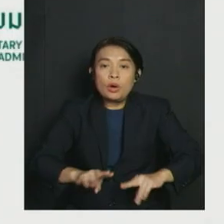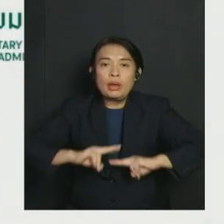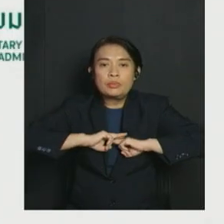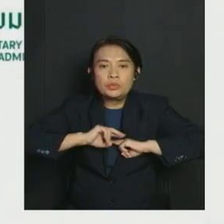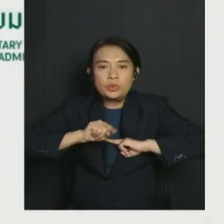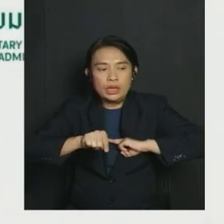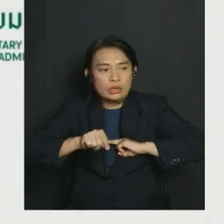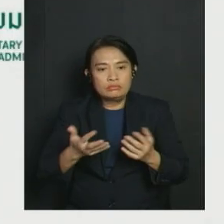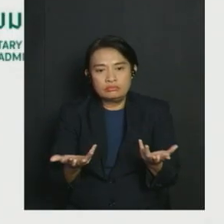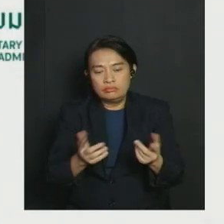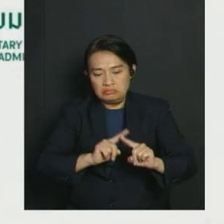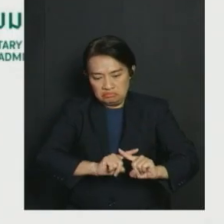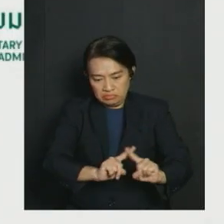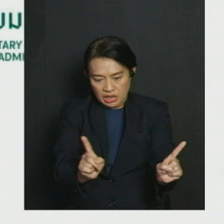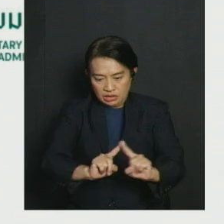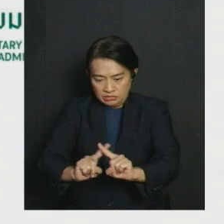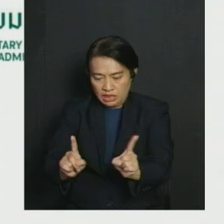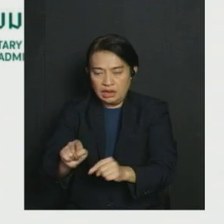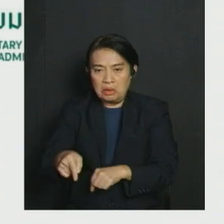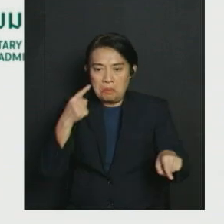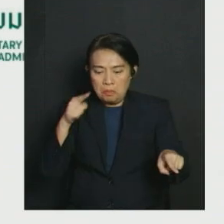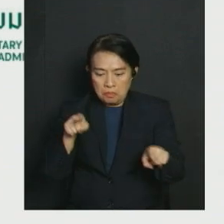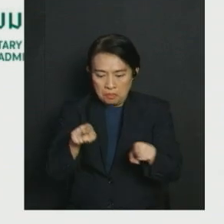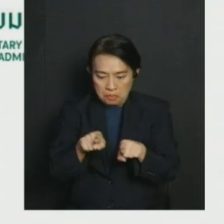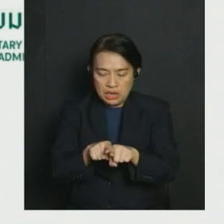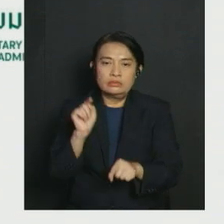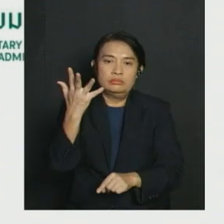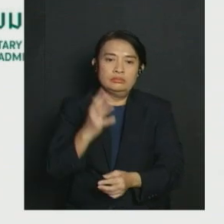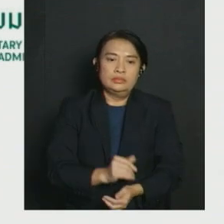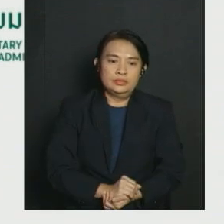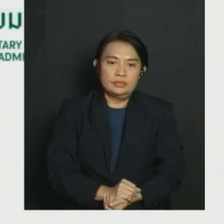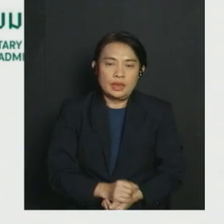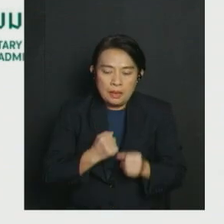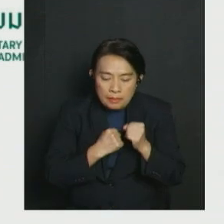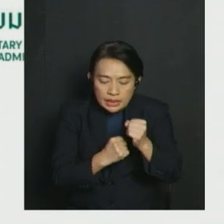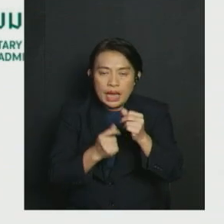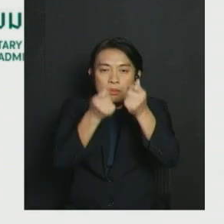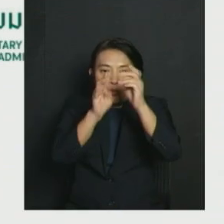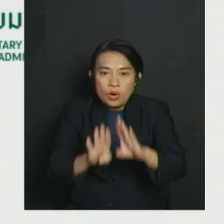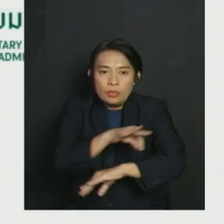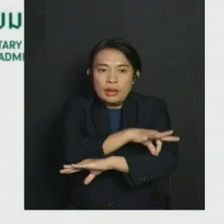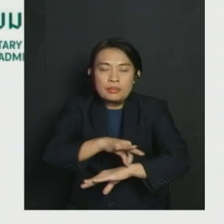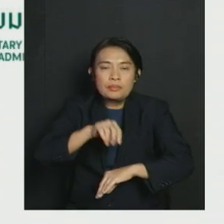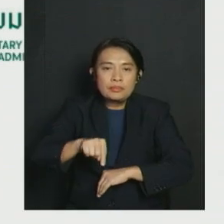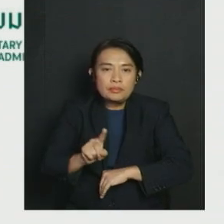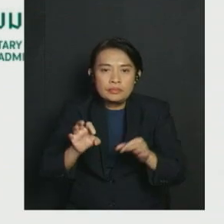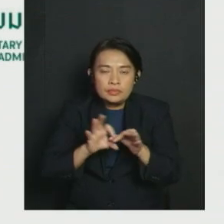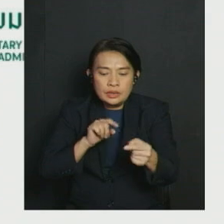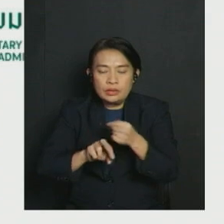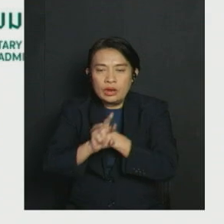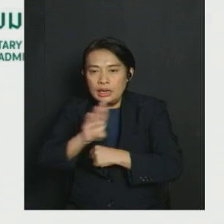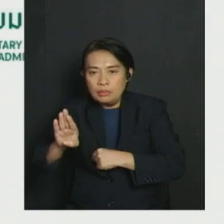to do is we trying to use the design to systematize our